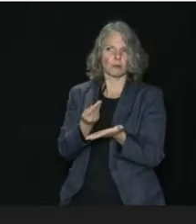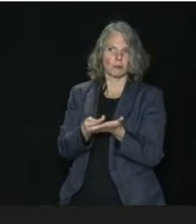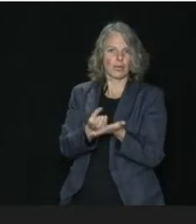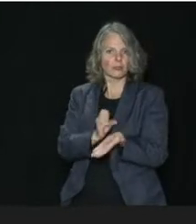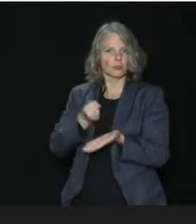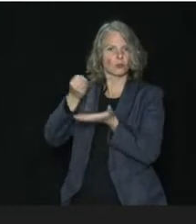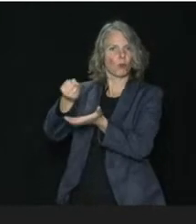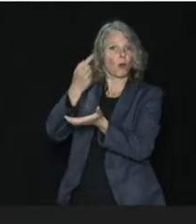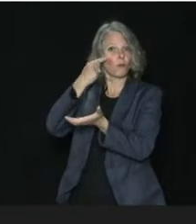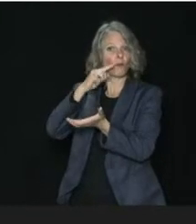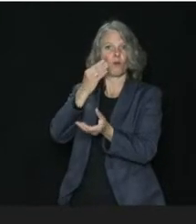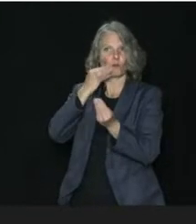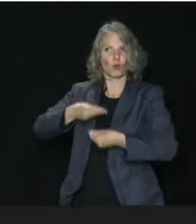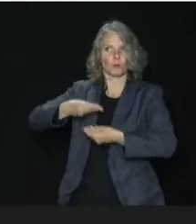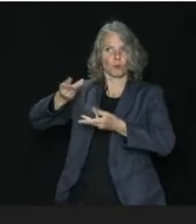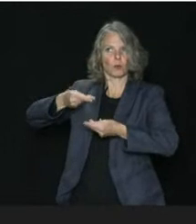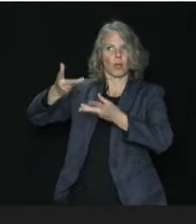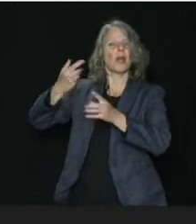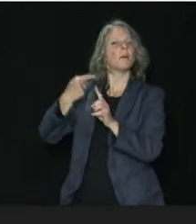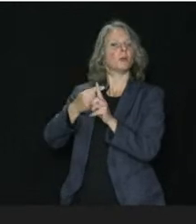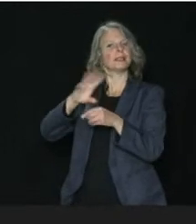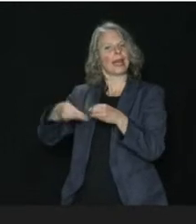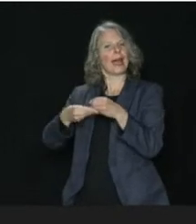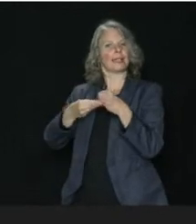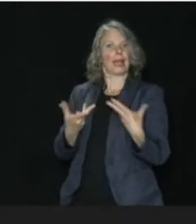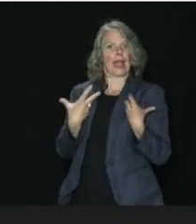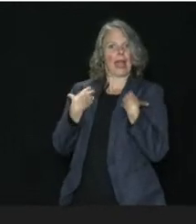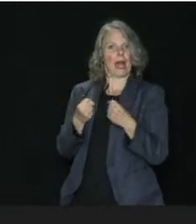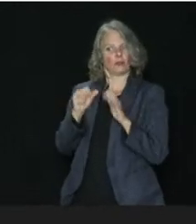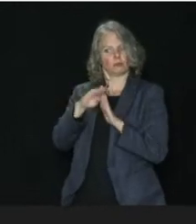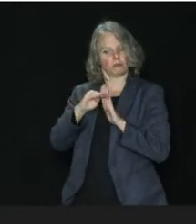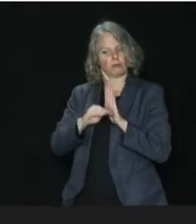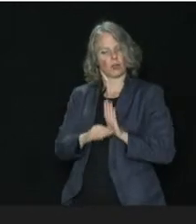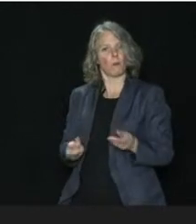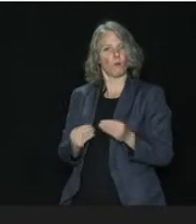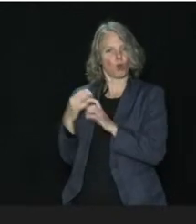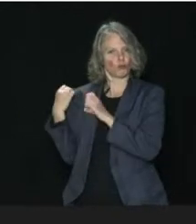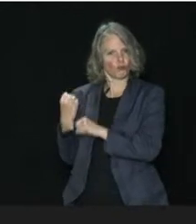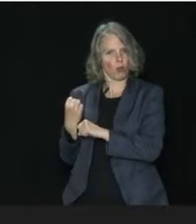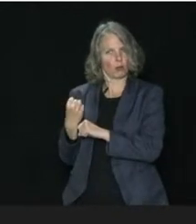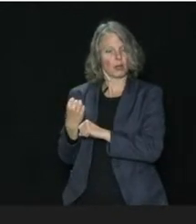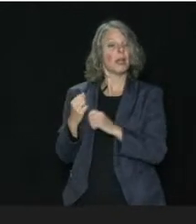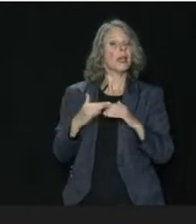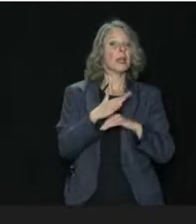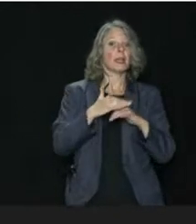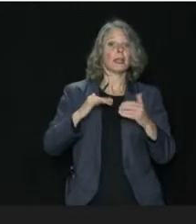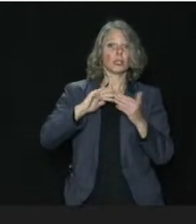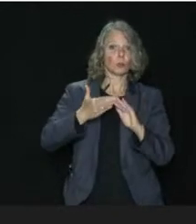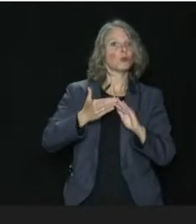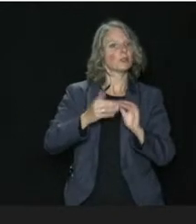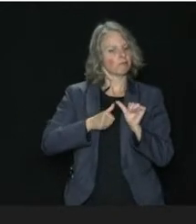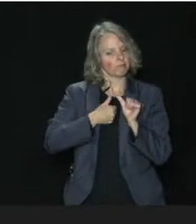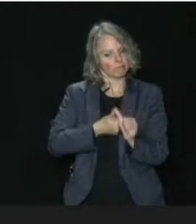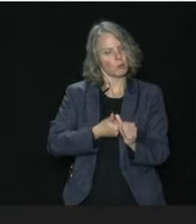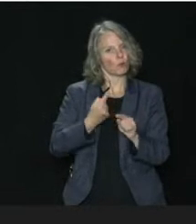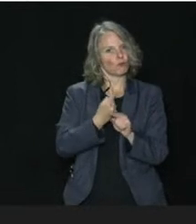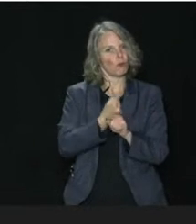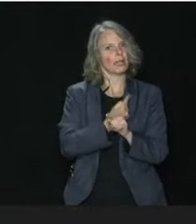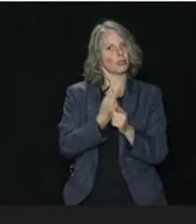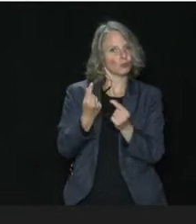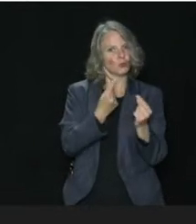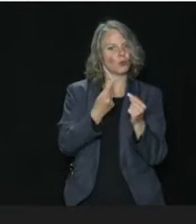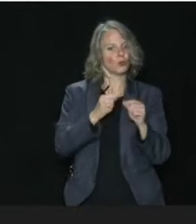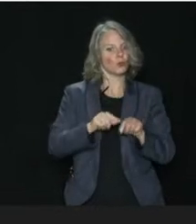security and enhanced public health measures, among others. Indigenous communities are keeping up the fight against COVID-19. However, events in Iqaluit